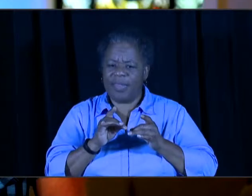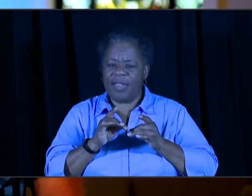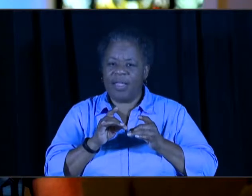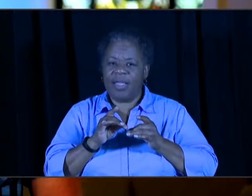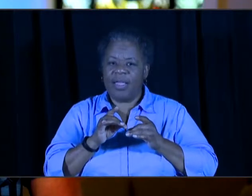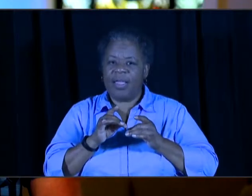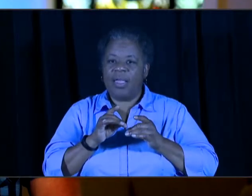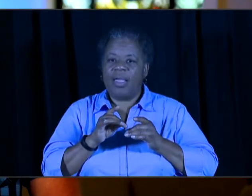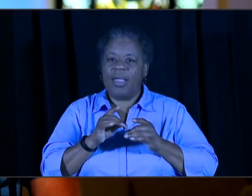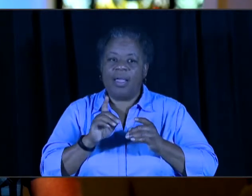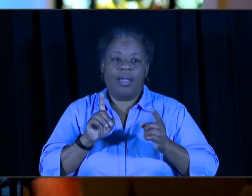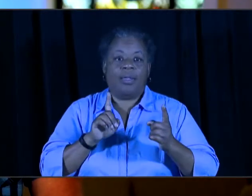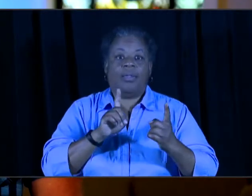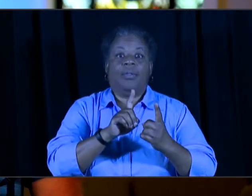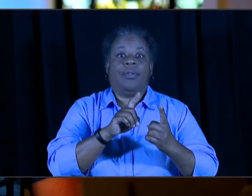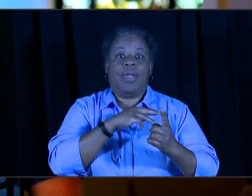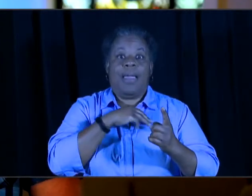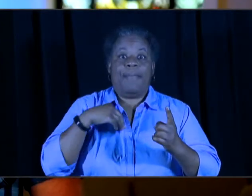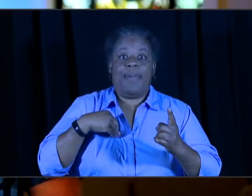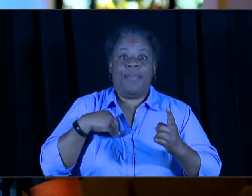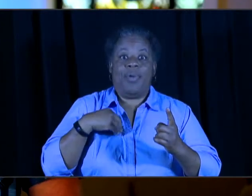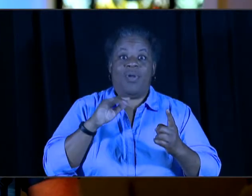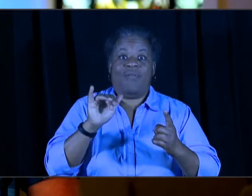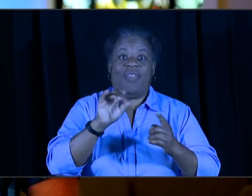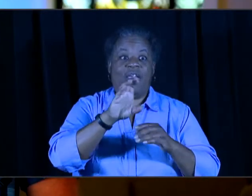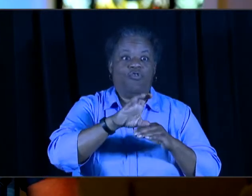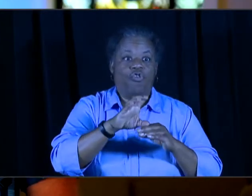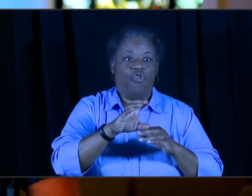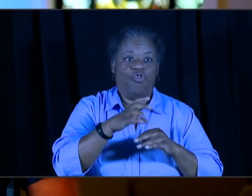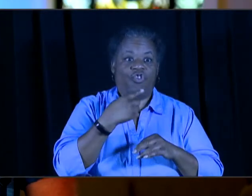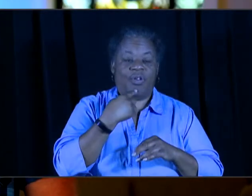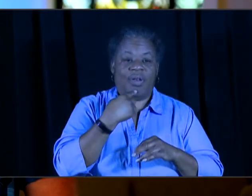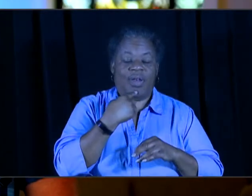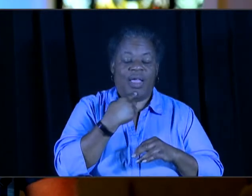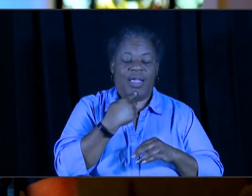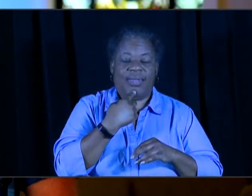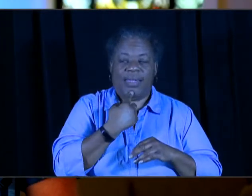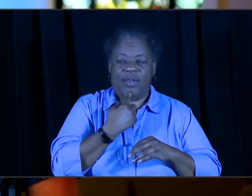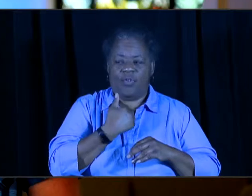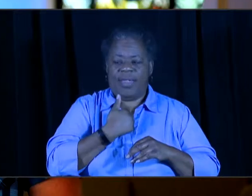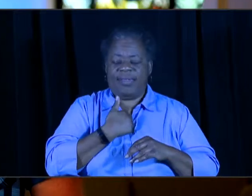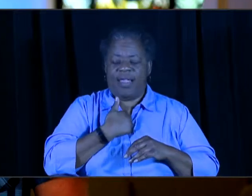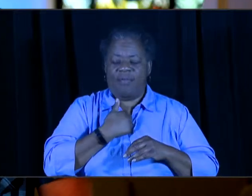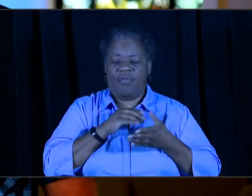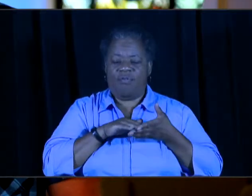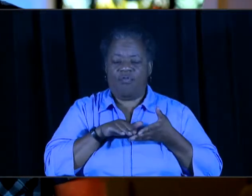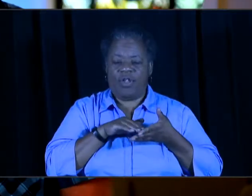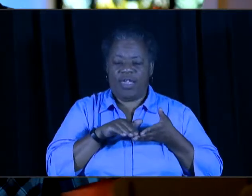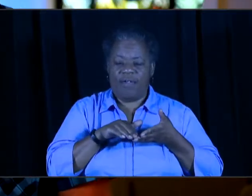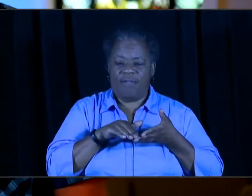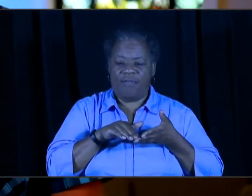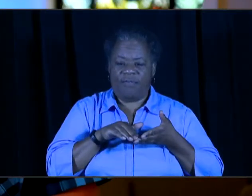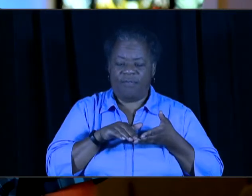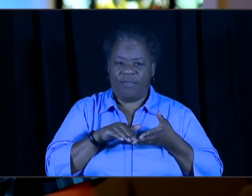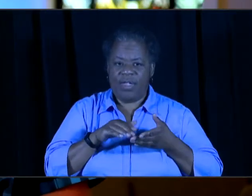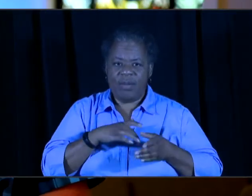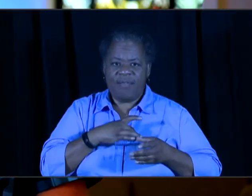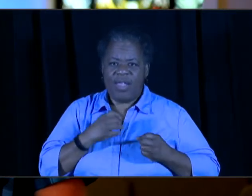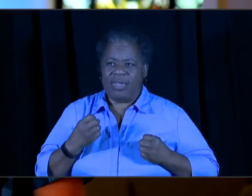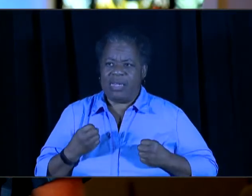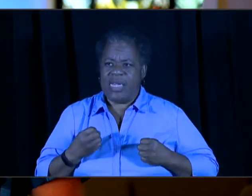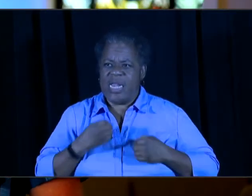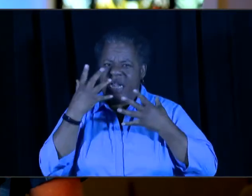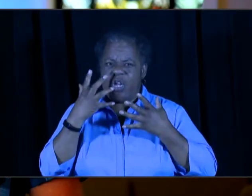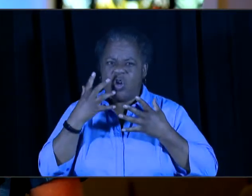of my former congregation, I spoke forgiveness under my breath. When I felt a rush of anger rise out